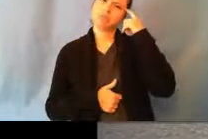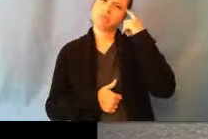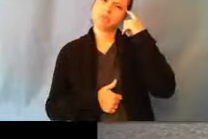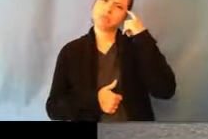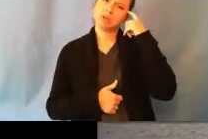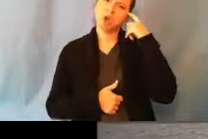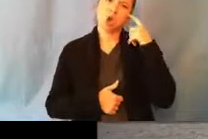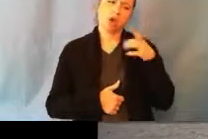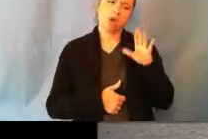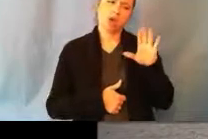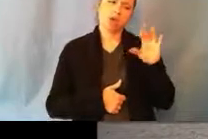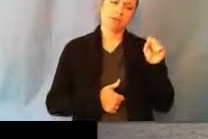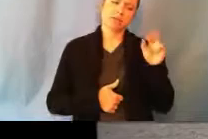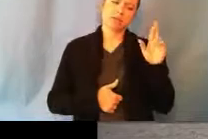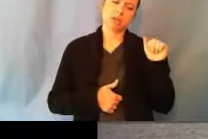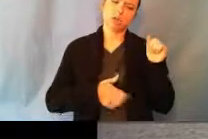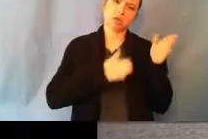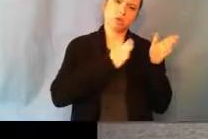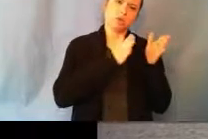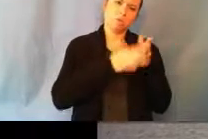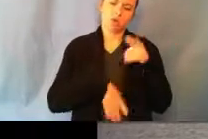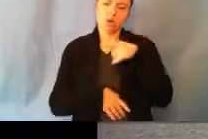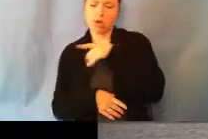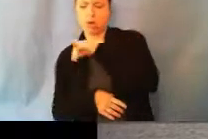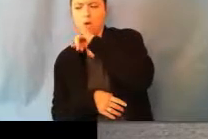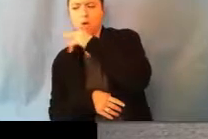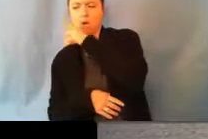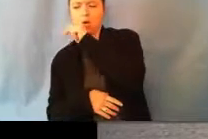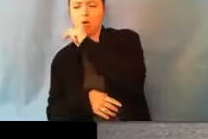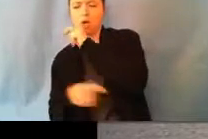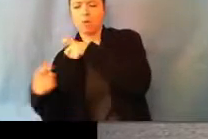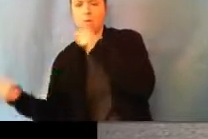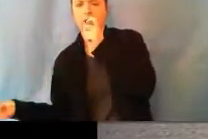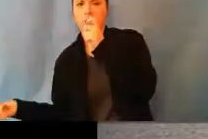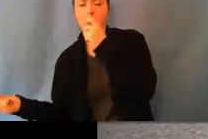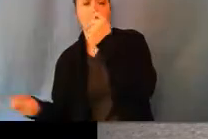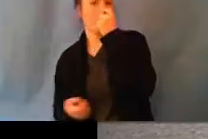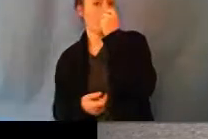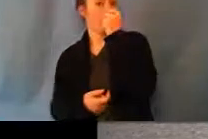3 because she used smaller shovels, and Juan's was only 2 because he used a bigger shovel.